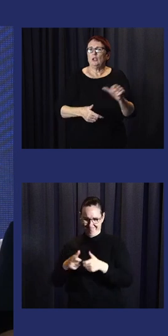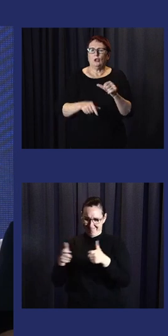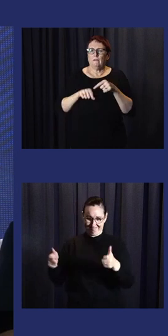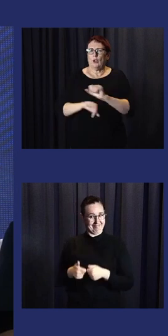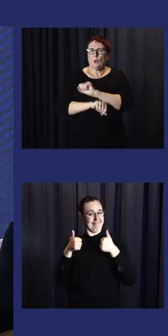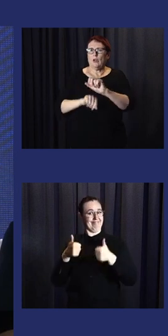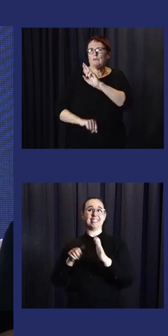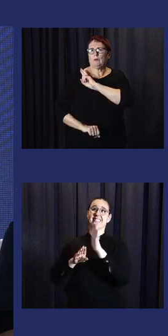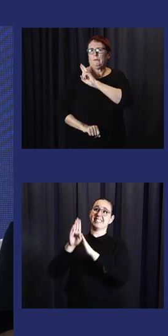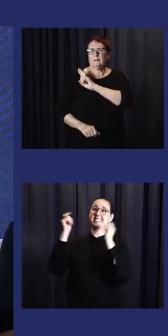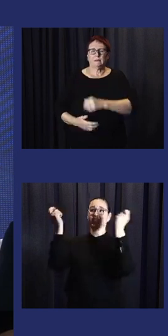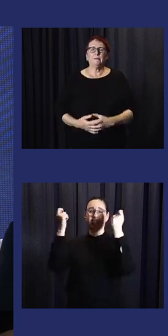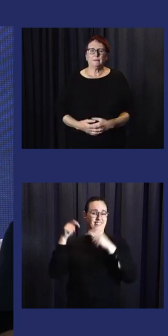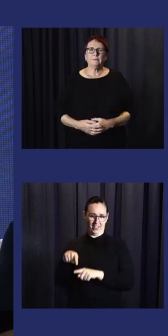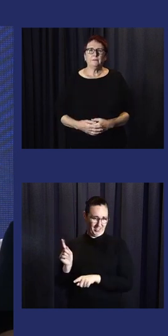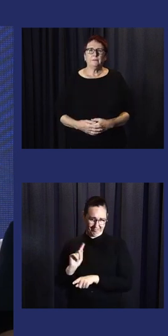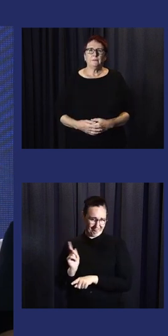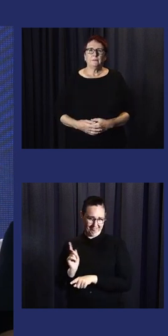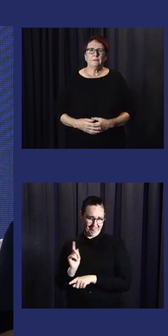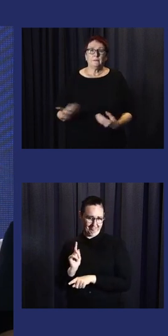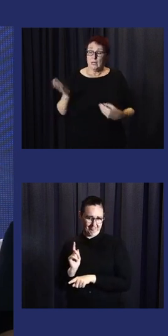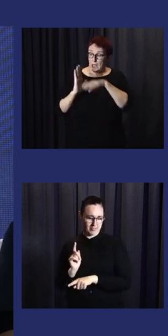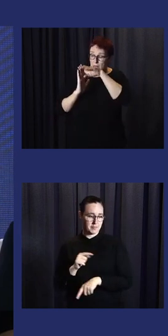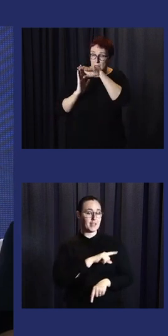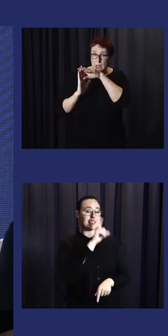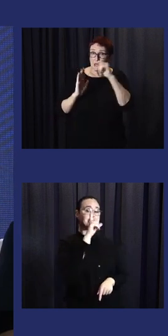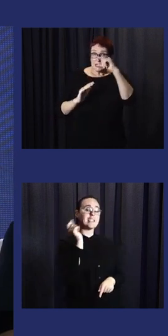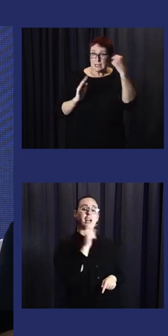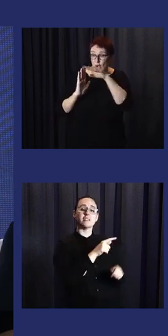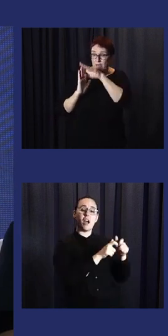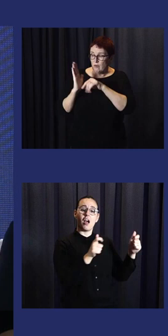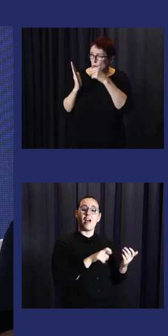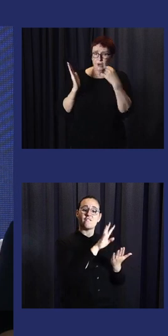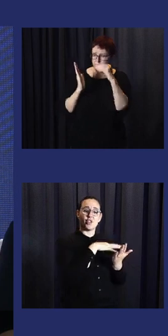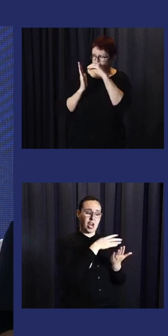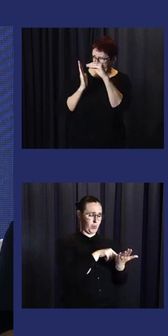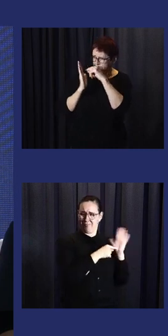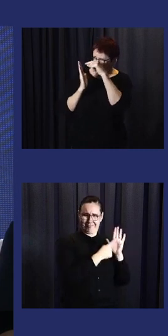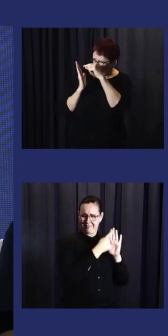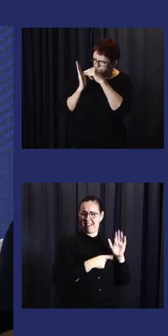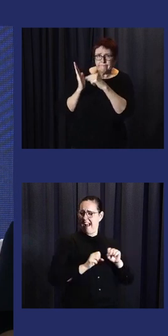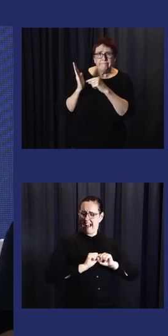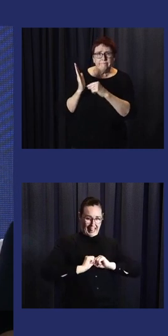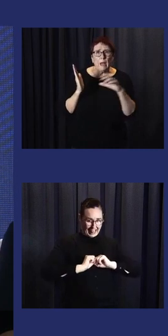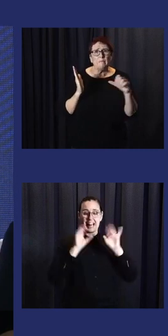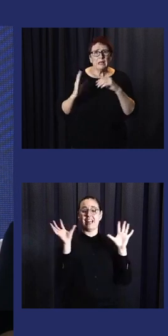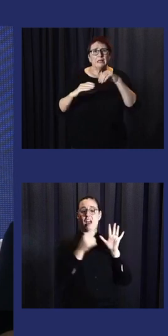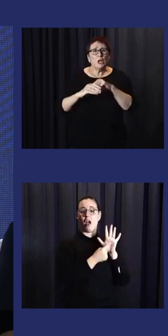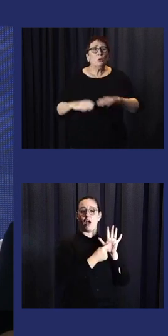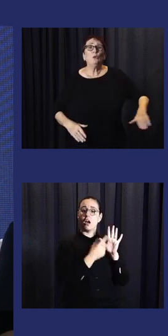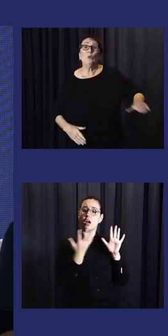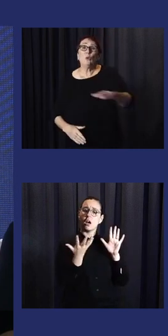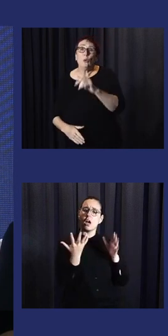do. And the Sendai framework outlines very clearly an inclusive and all-of-society approach that